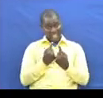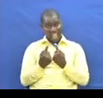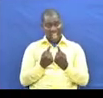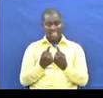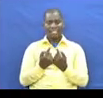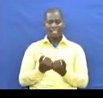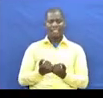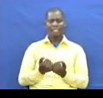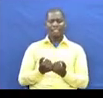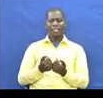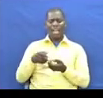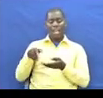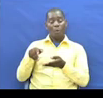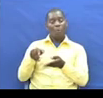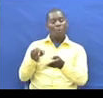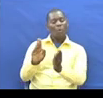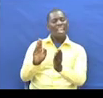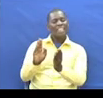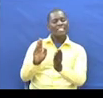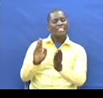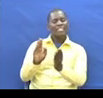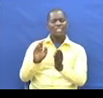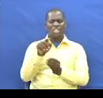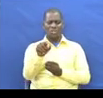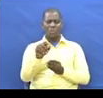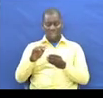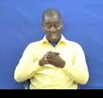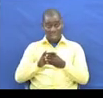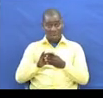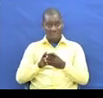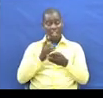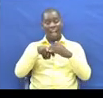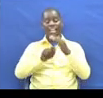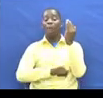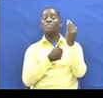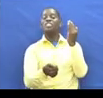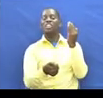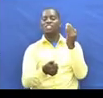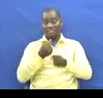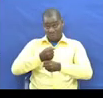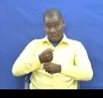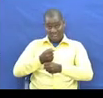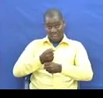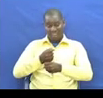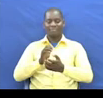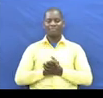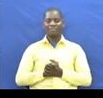we will discuss the rest of the method in which the relation can be represented.